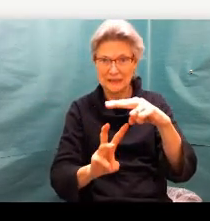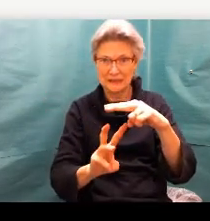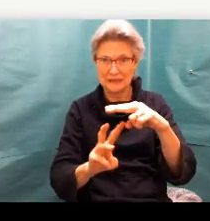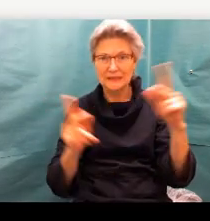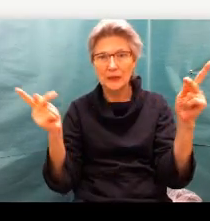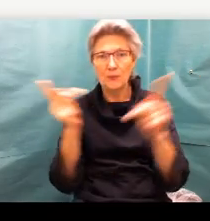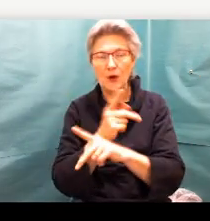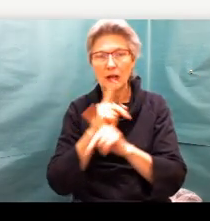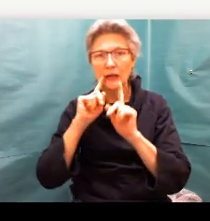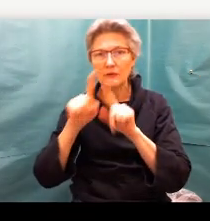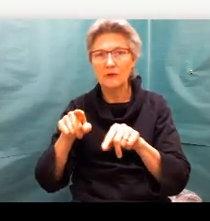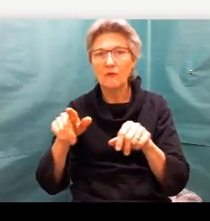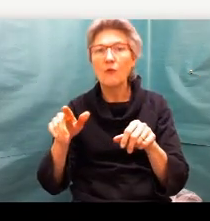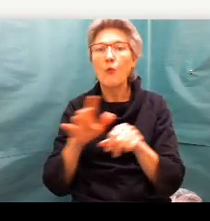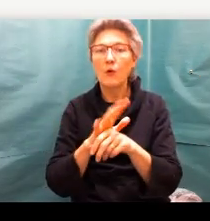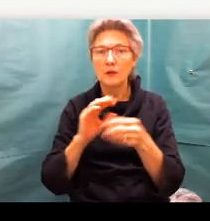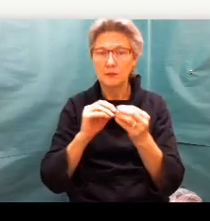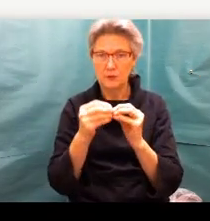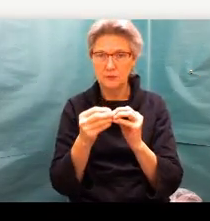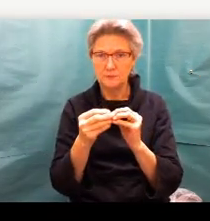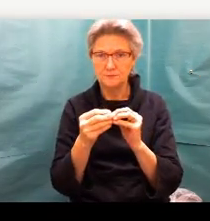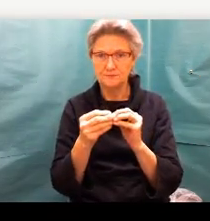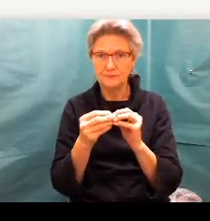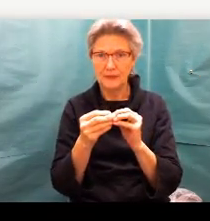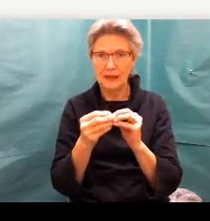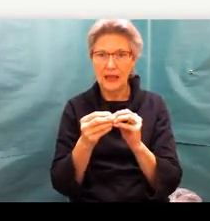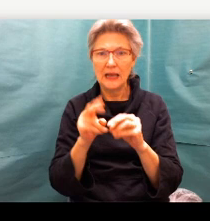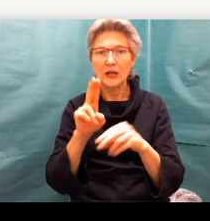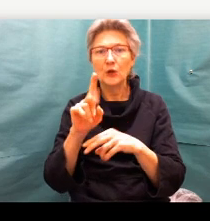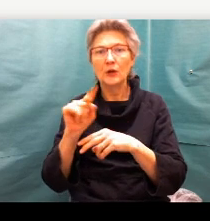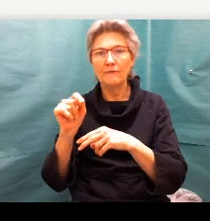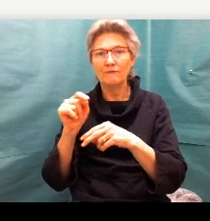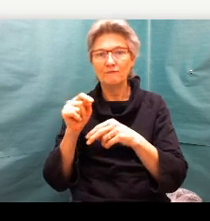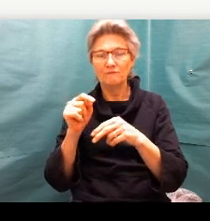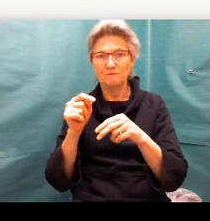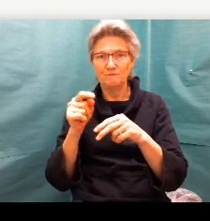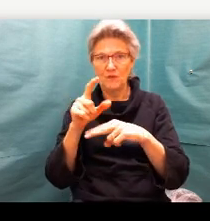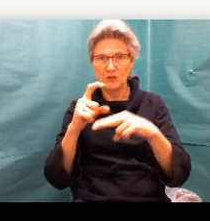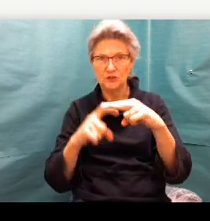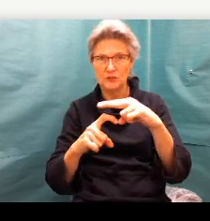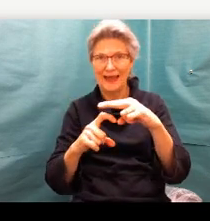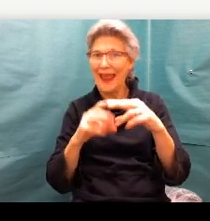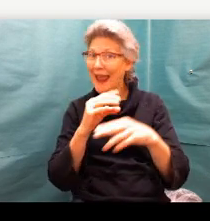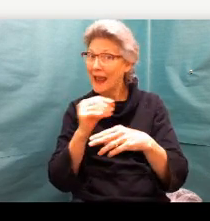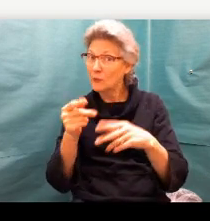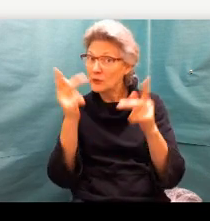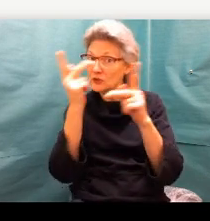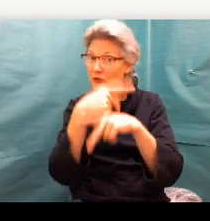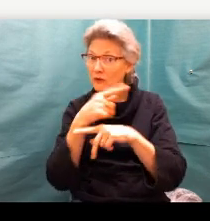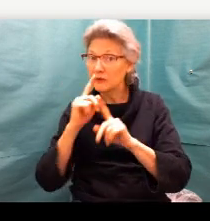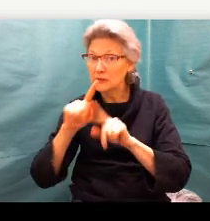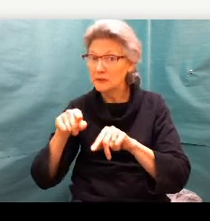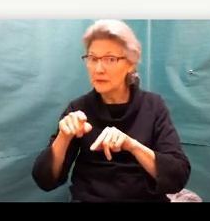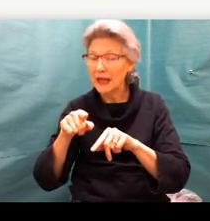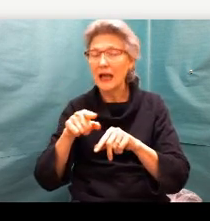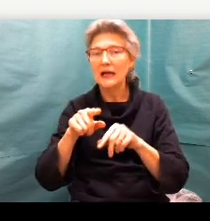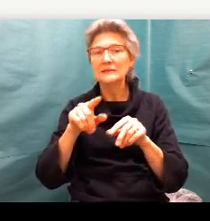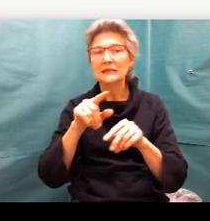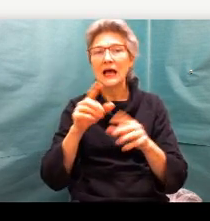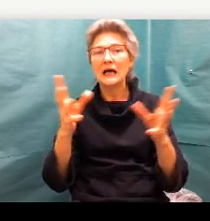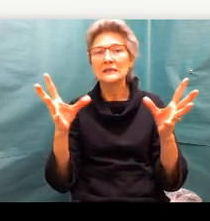product of a whole number. There's my 5, my whole number, and a unit fraction. And we solved it as a